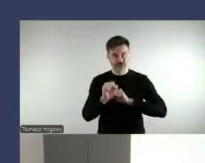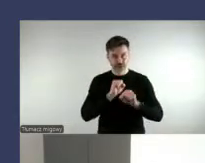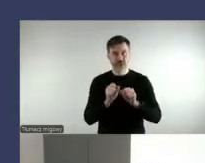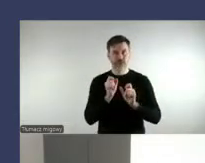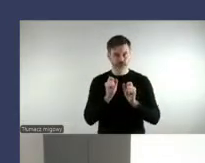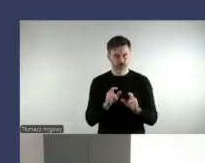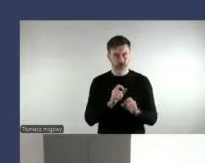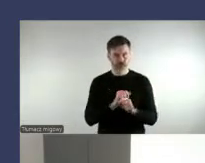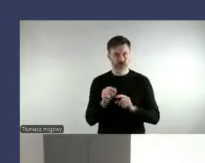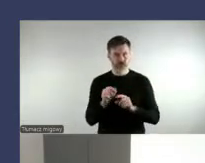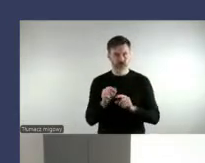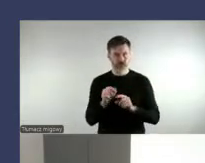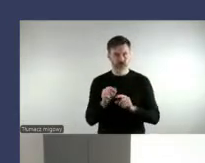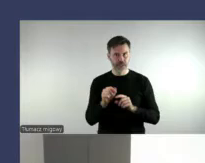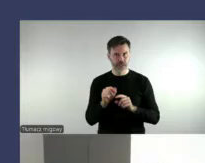at least some of them